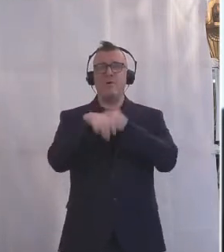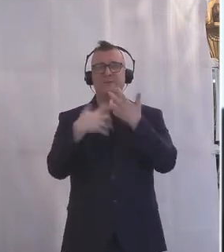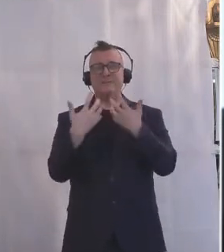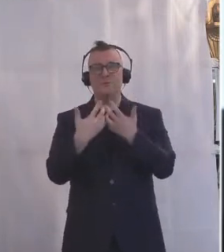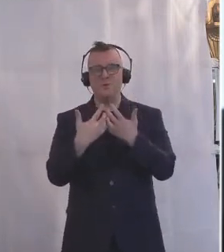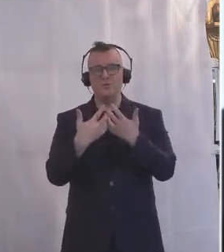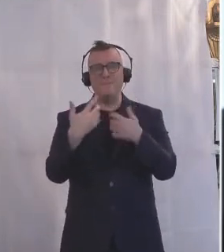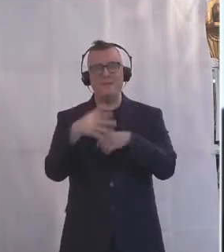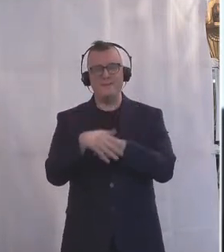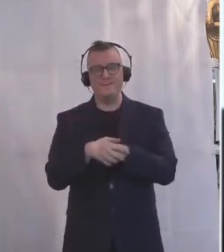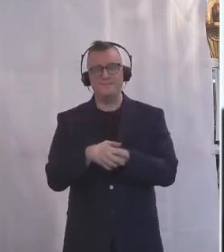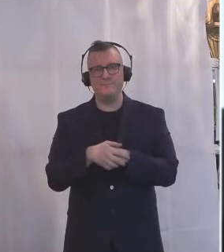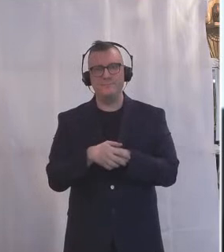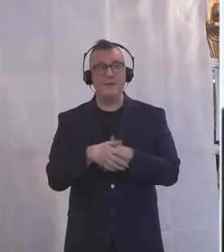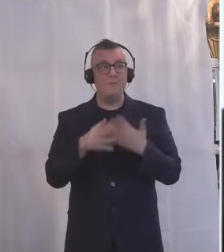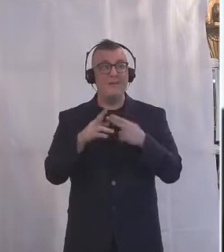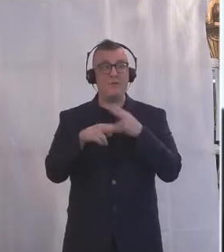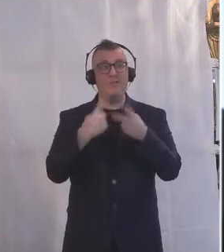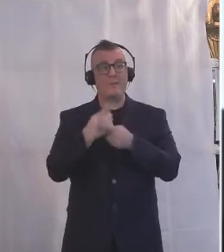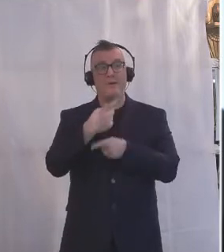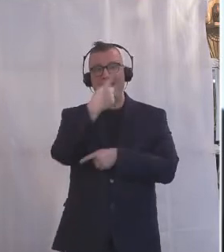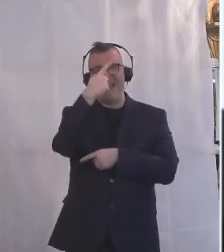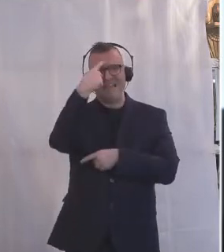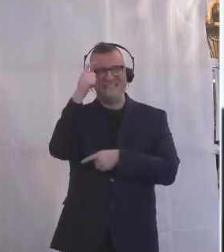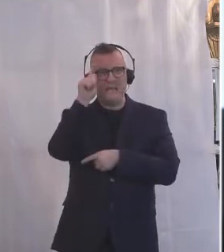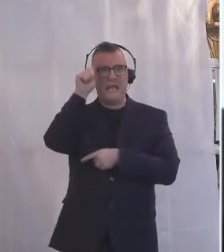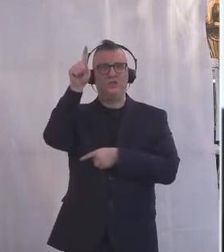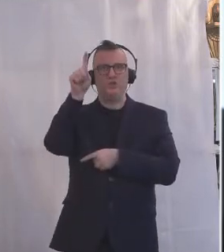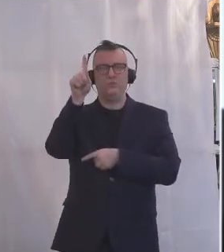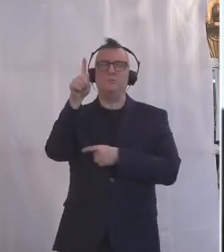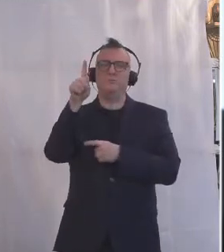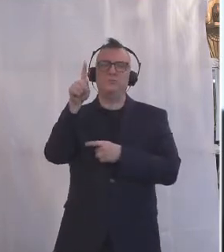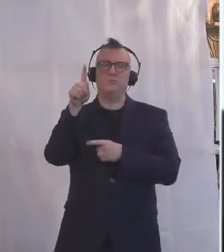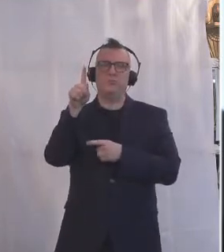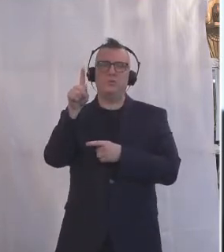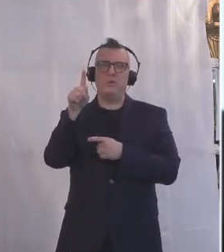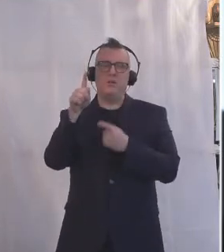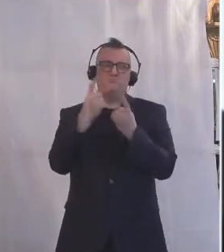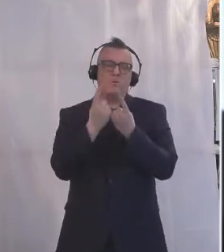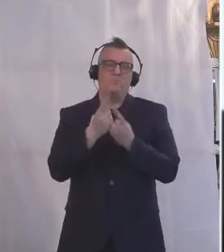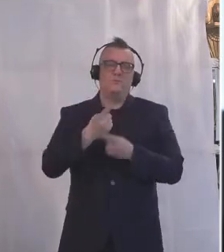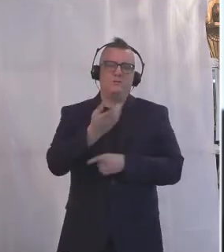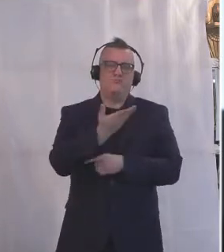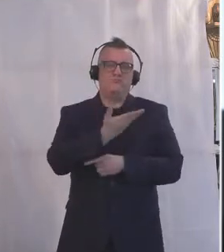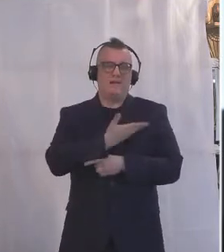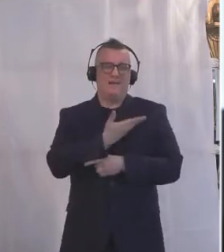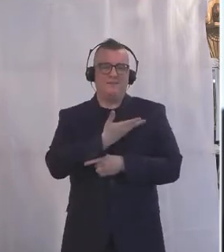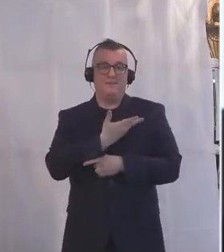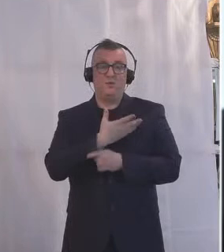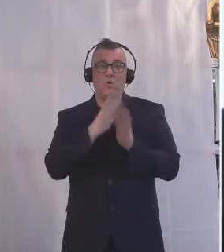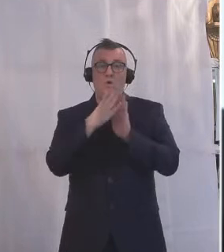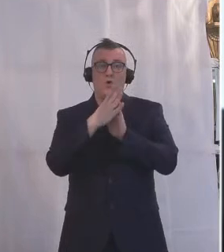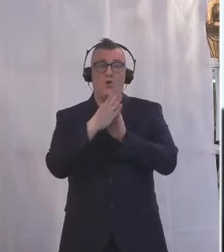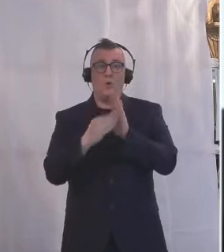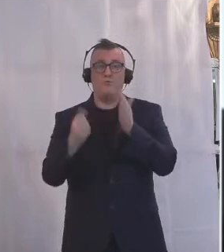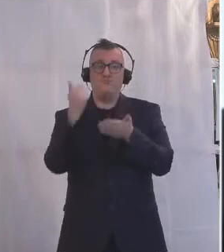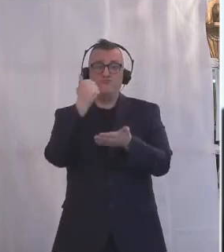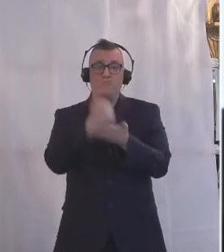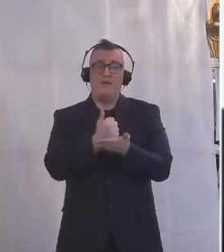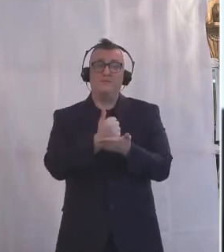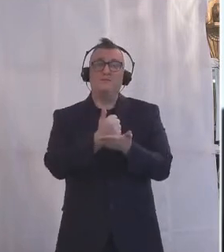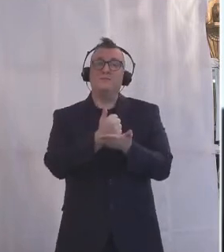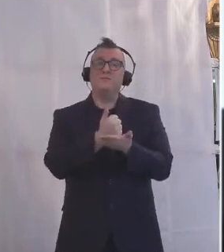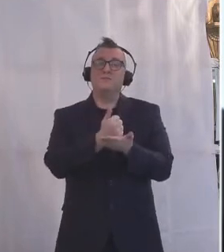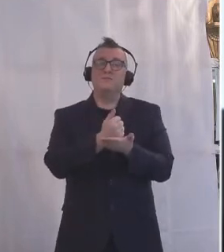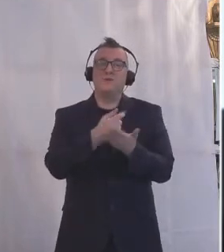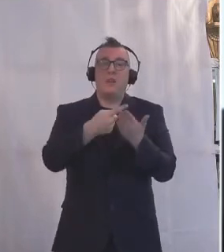then you throw on intellectual property rights, which in itself is incredibly complicated. Copyright law is one of the oldest IP